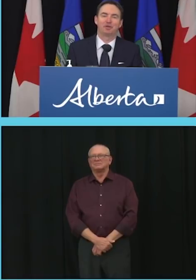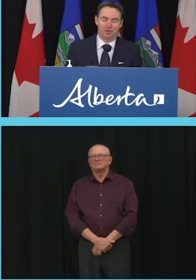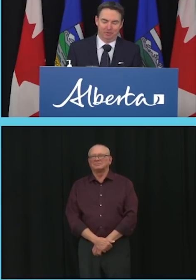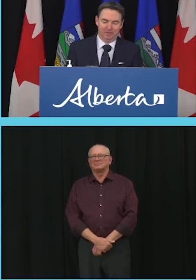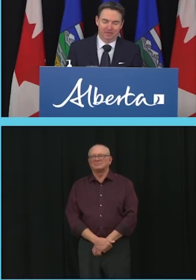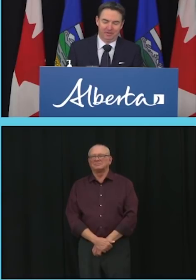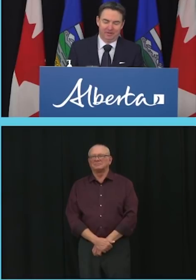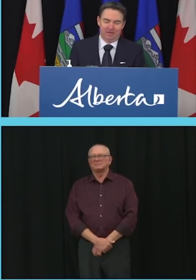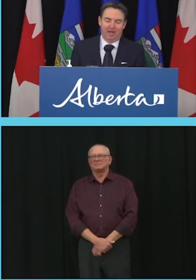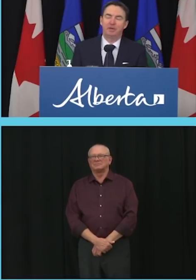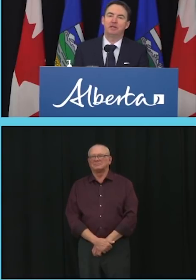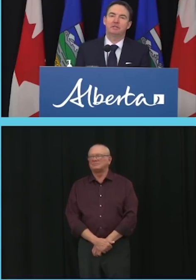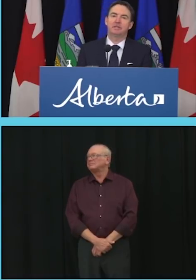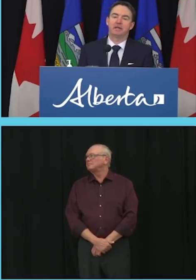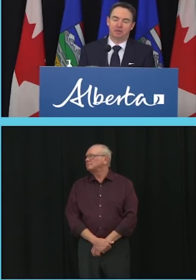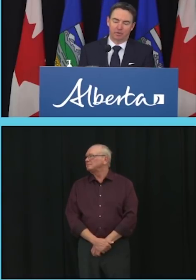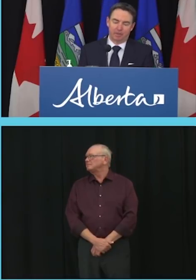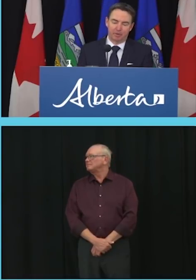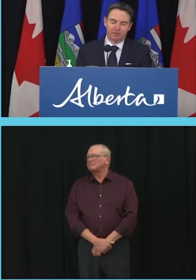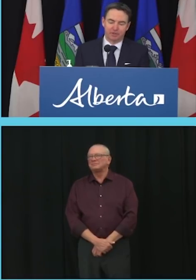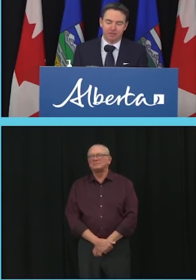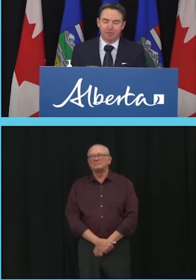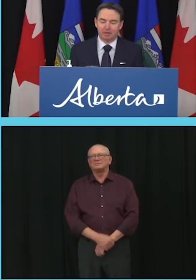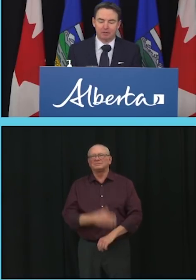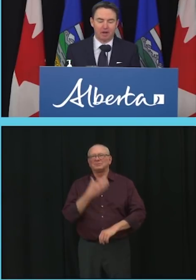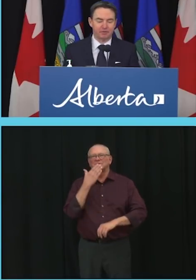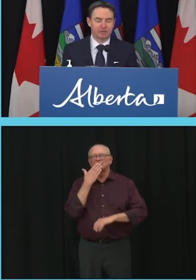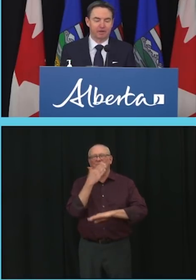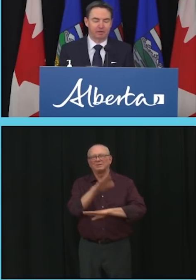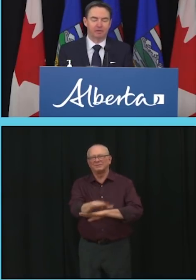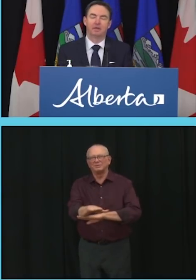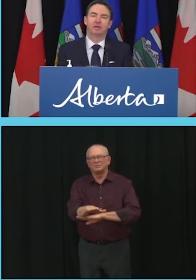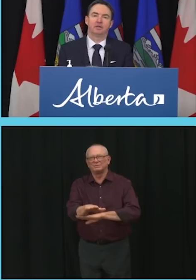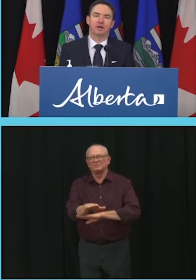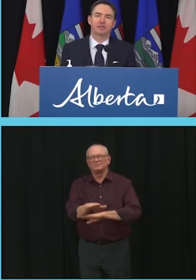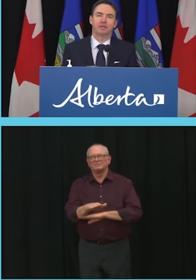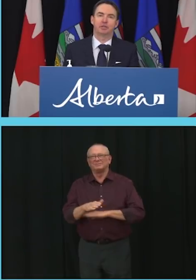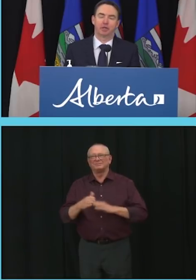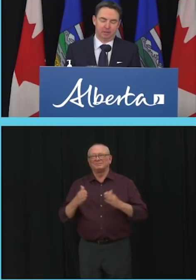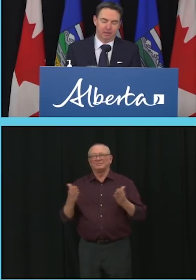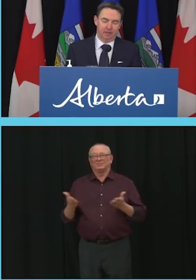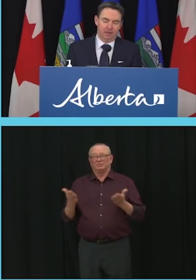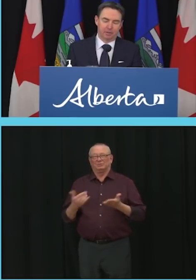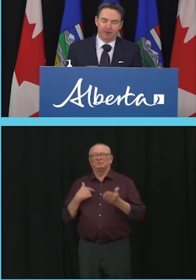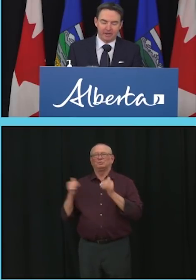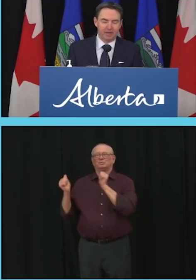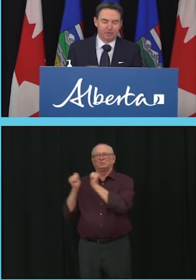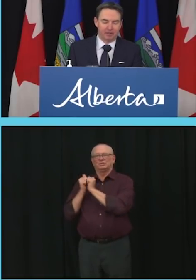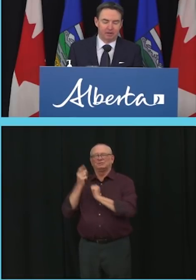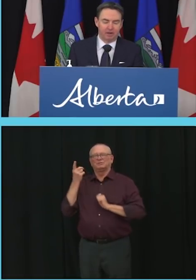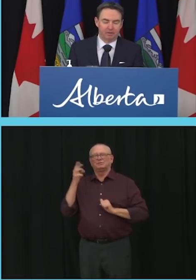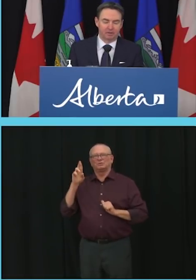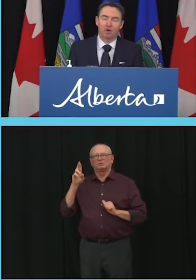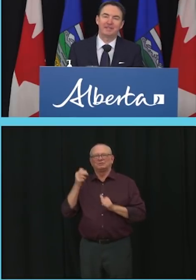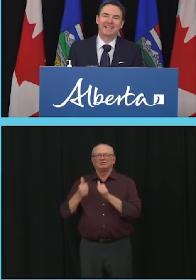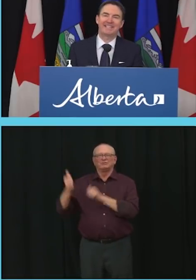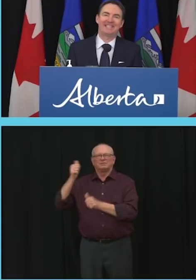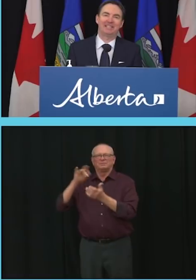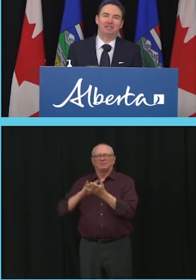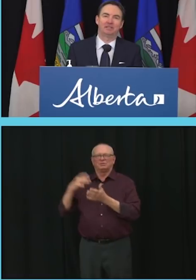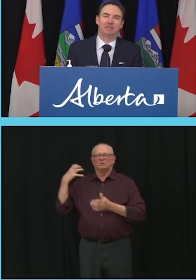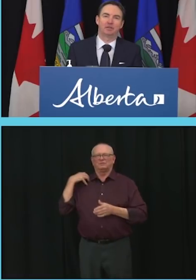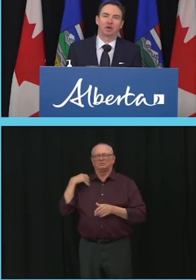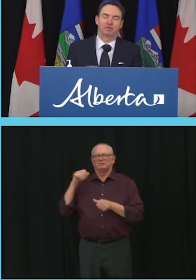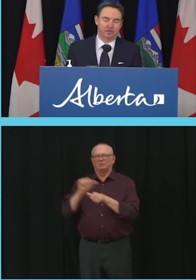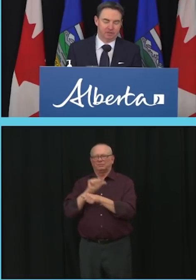Good afternoon. I'm here today with Alberta's Chief Medical Officer of Health, Dr. Hinshaw, to provide an update on